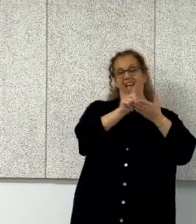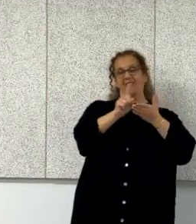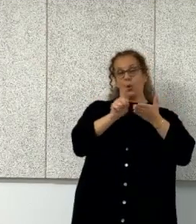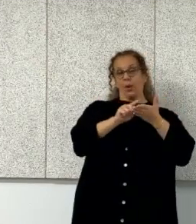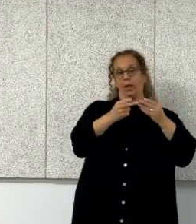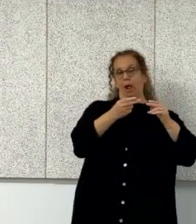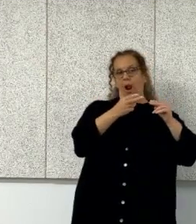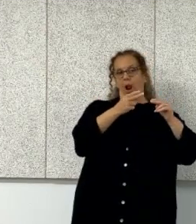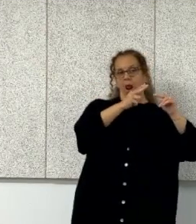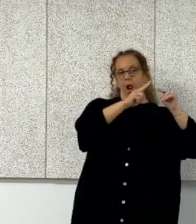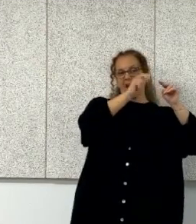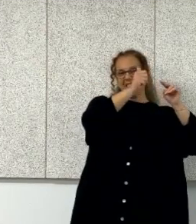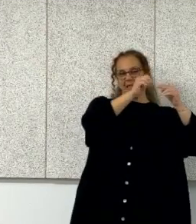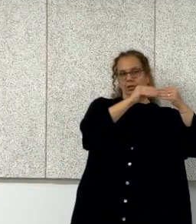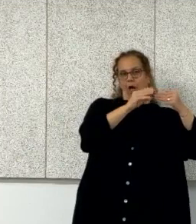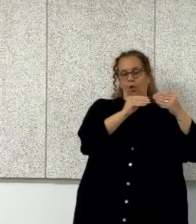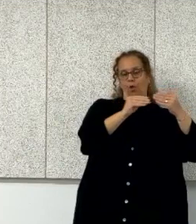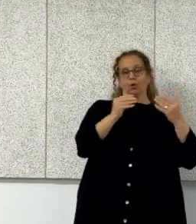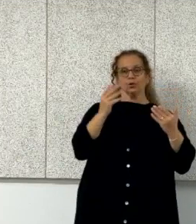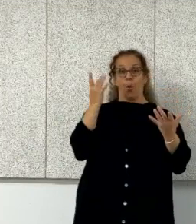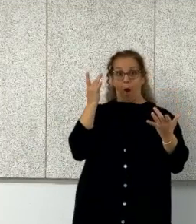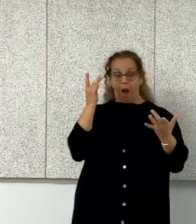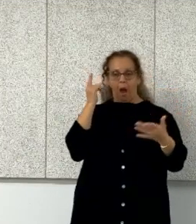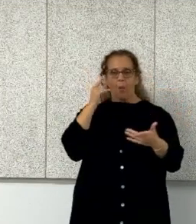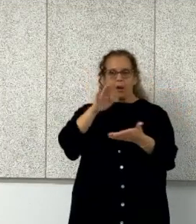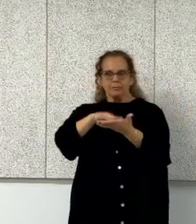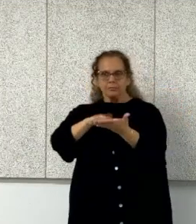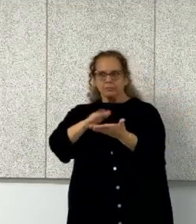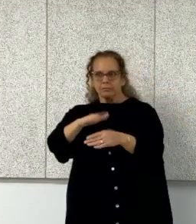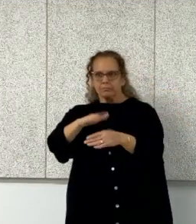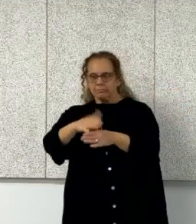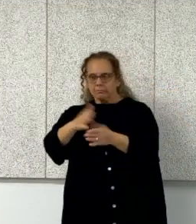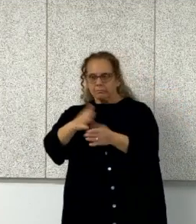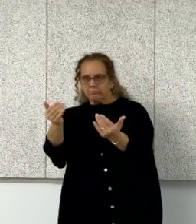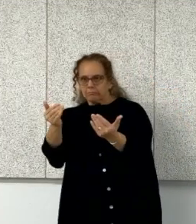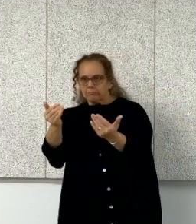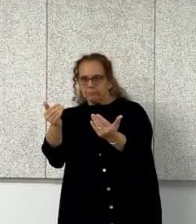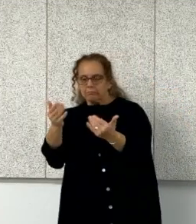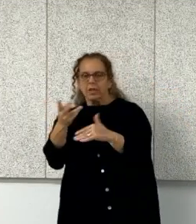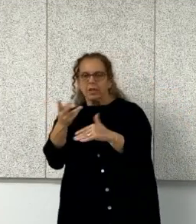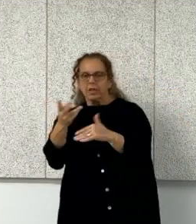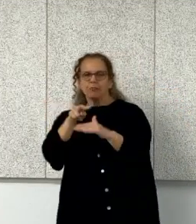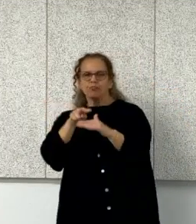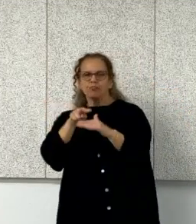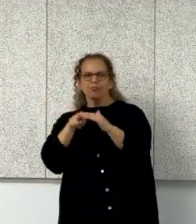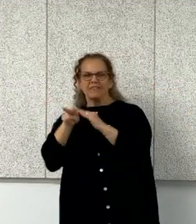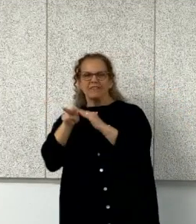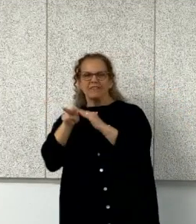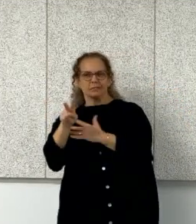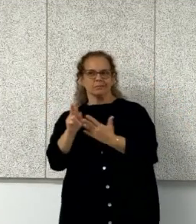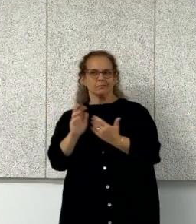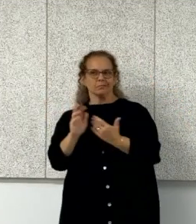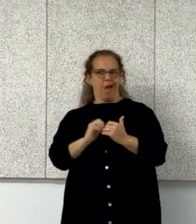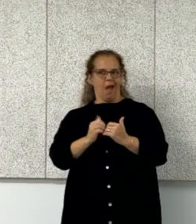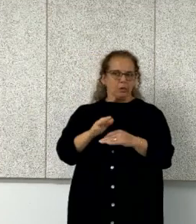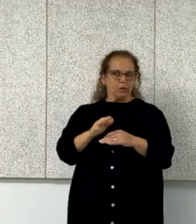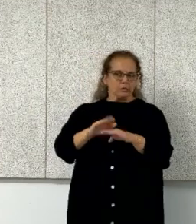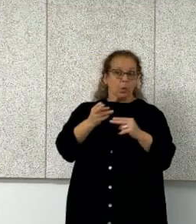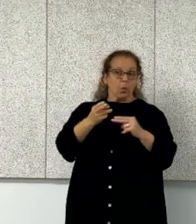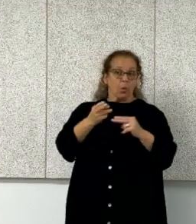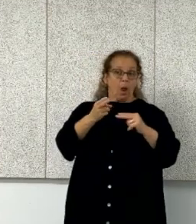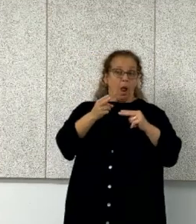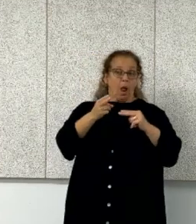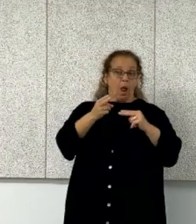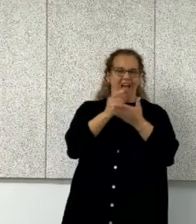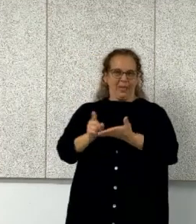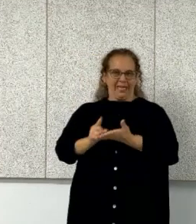an incentive to get people to come during previews. Again, kind of fighting that, how do we get people to not wait until the reviews come out to come see the show? And